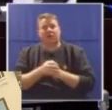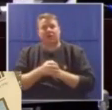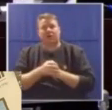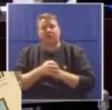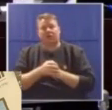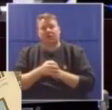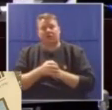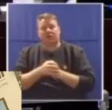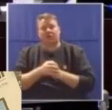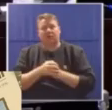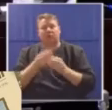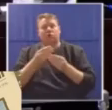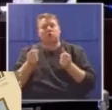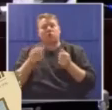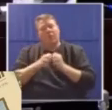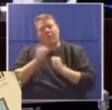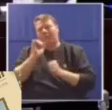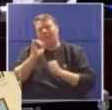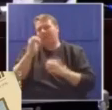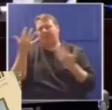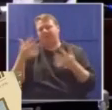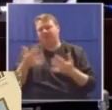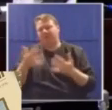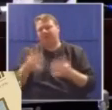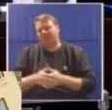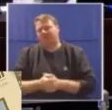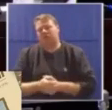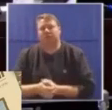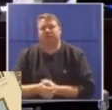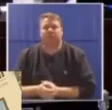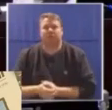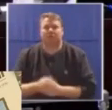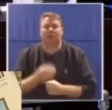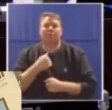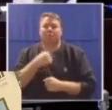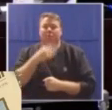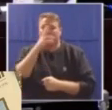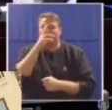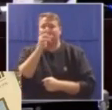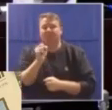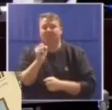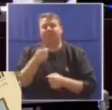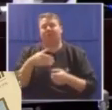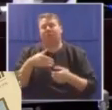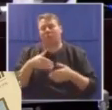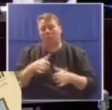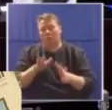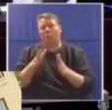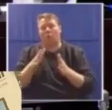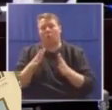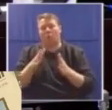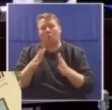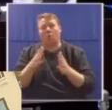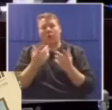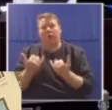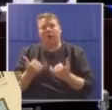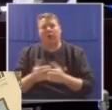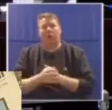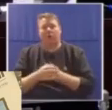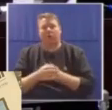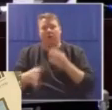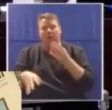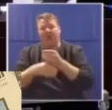and problems. And I do believe that that is the way to go right now, to add those megawatts that